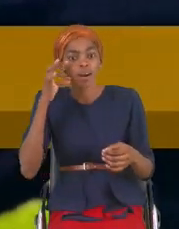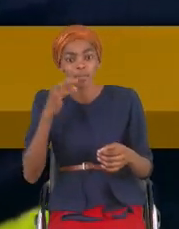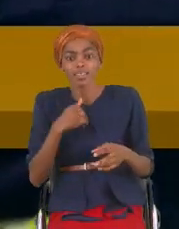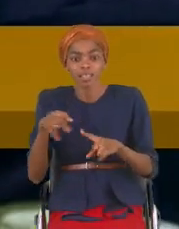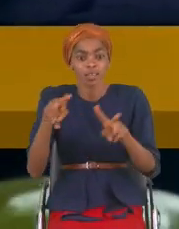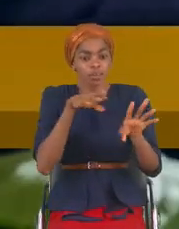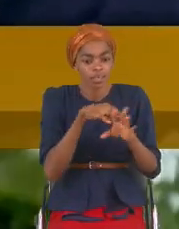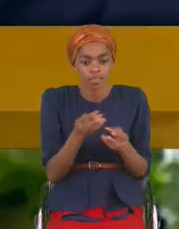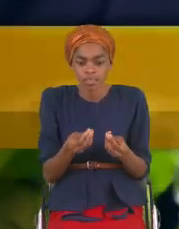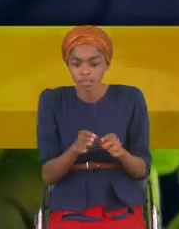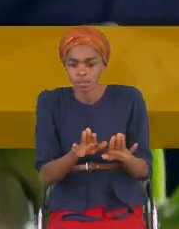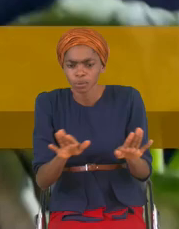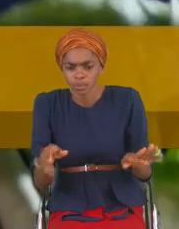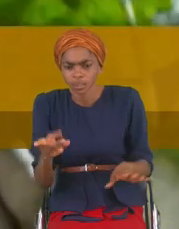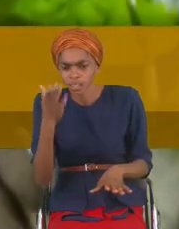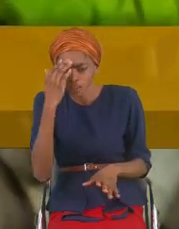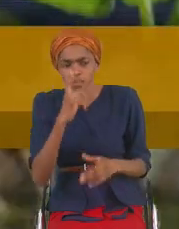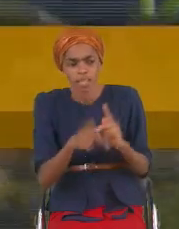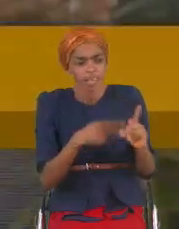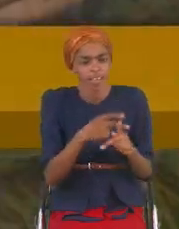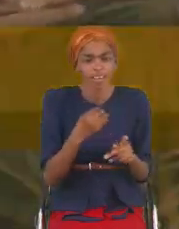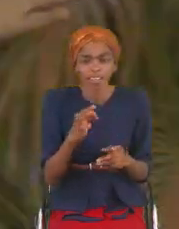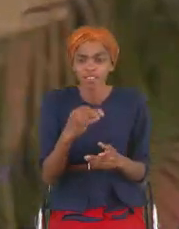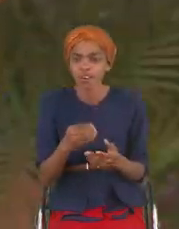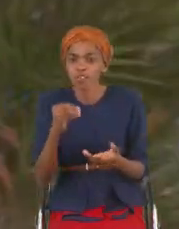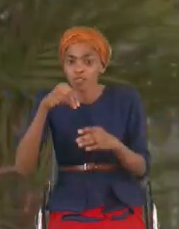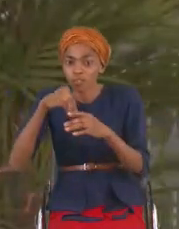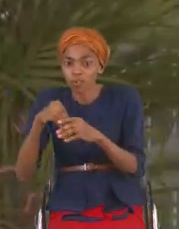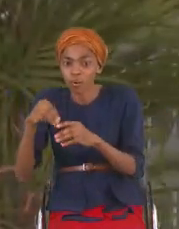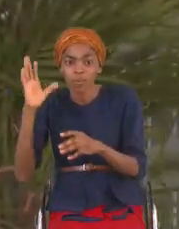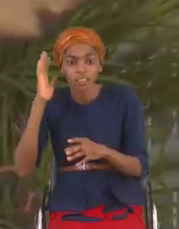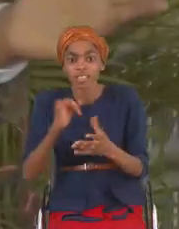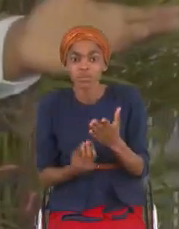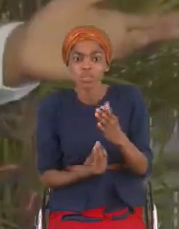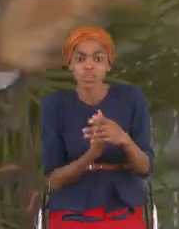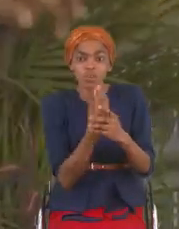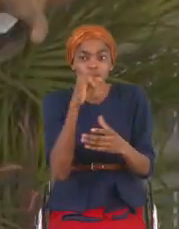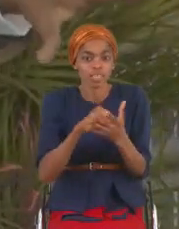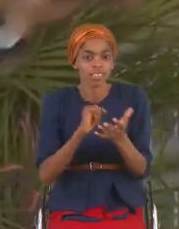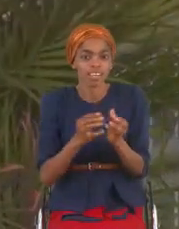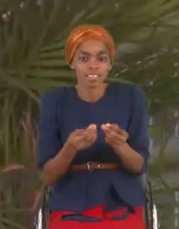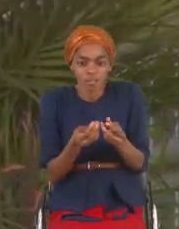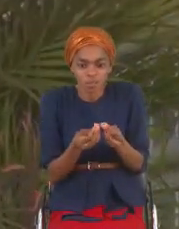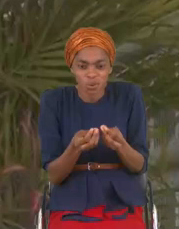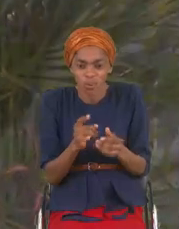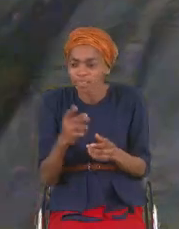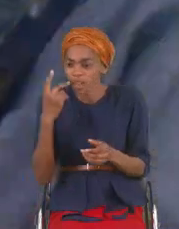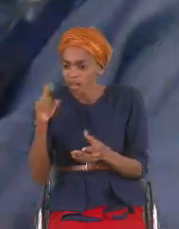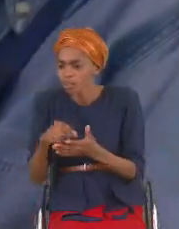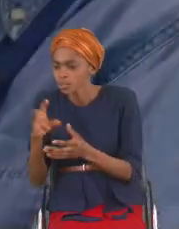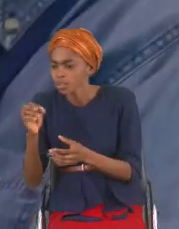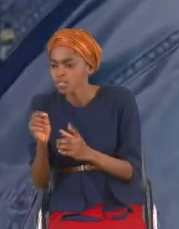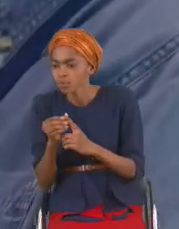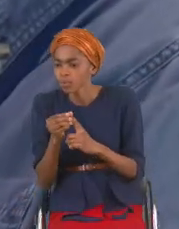the soil. They know the kind of crop that will grow on this soil. This one is for rice.